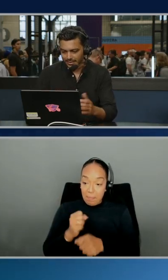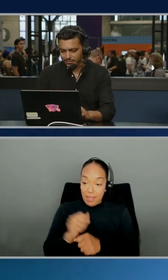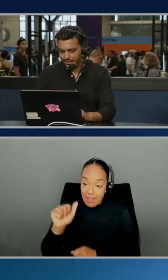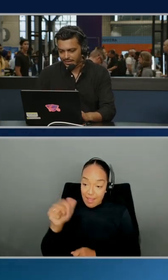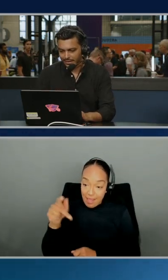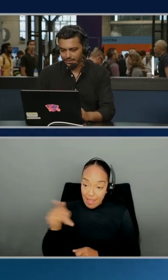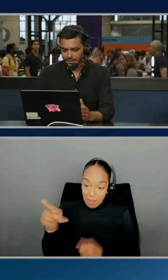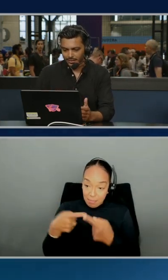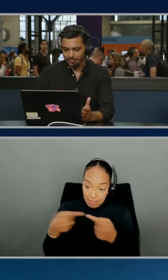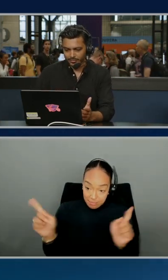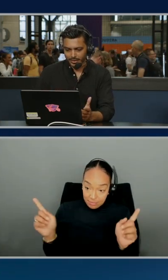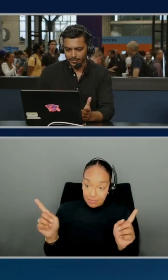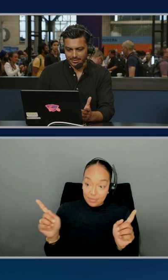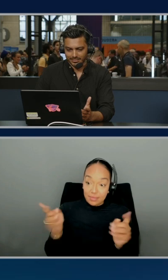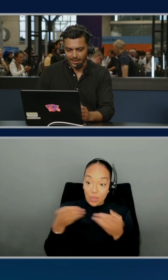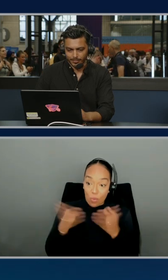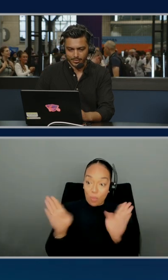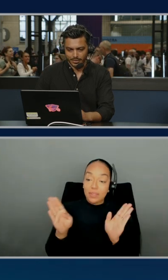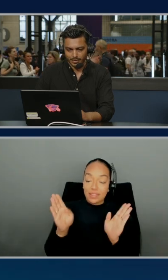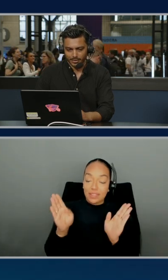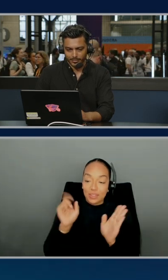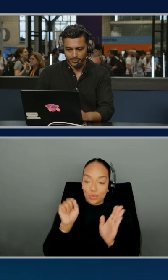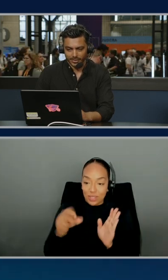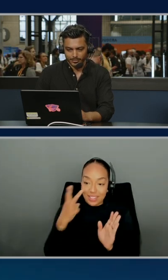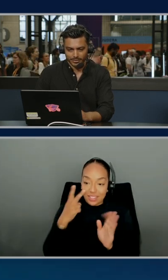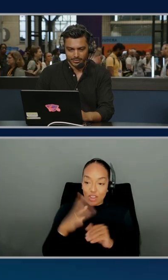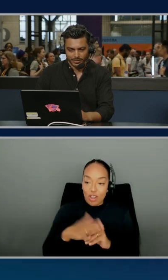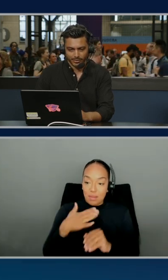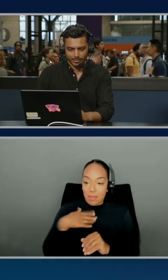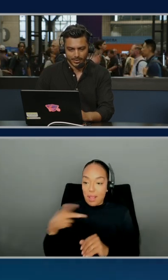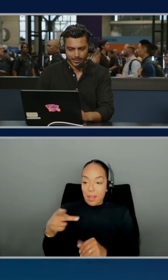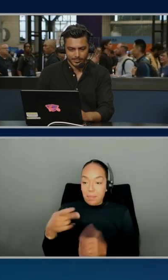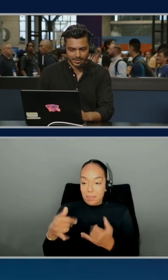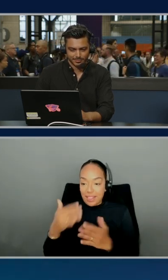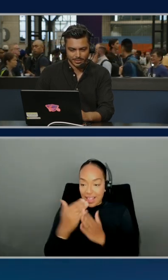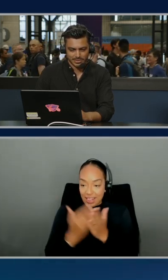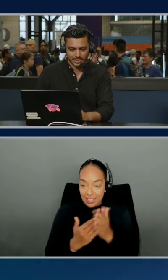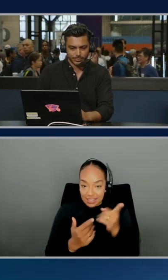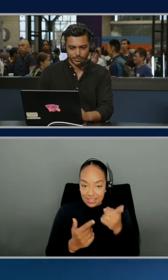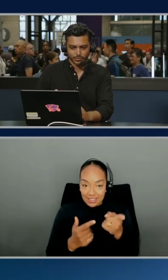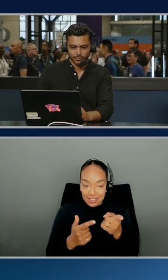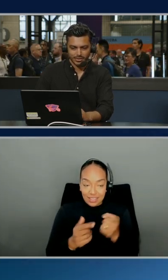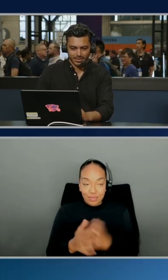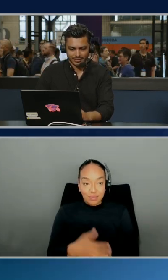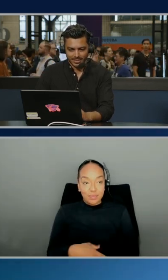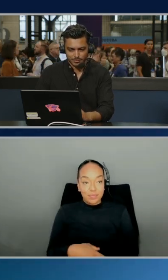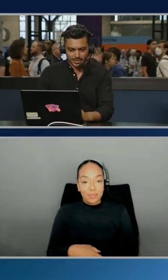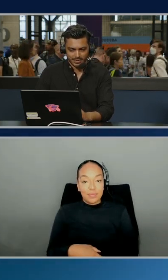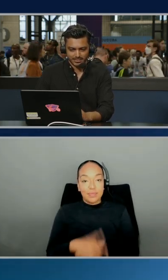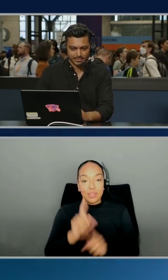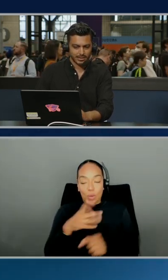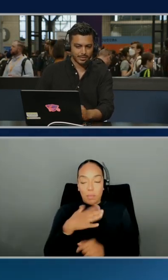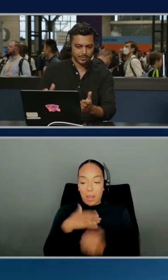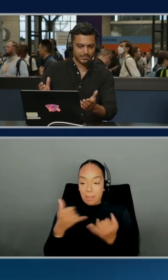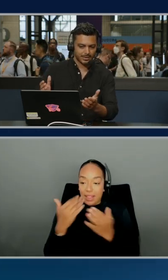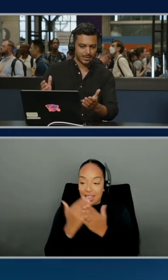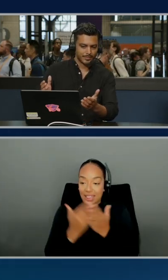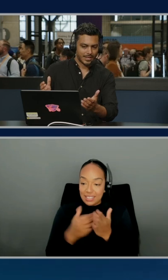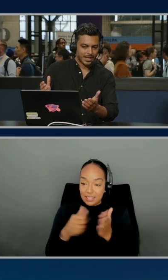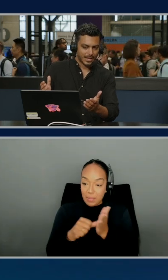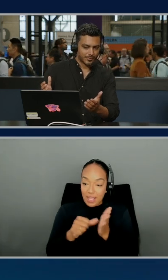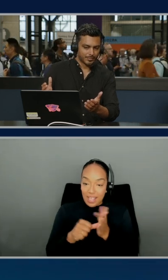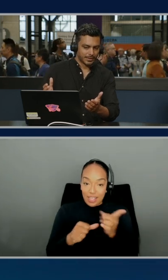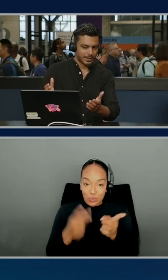So let's look at that. I make this app available on my playlist page. I go to /playlist. There you